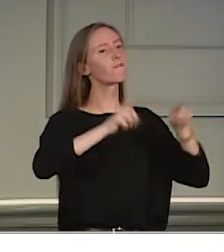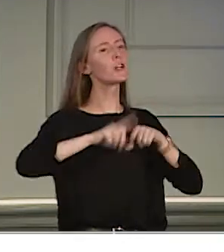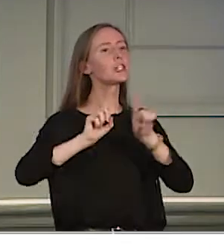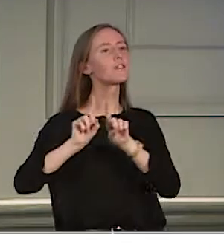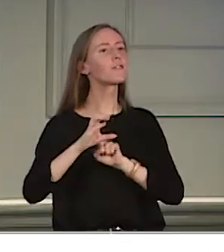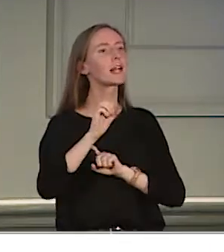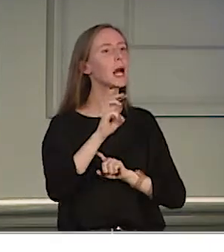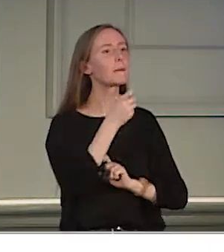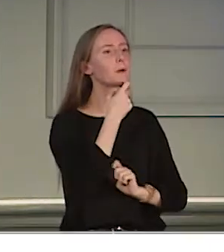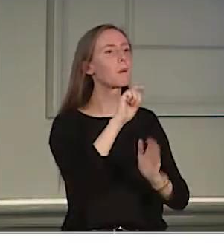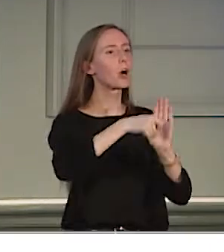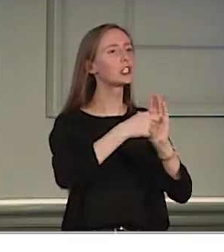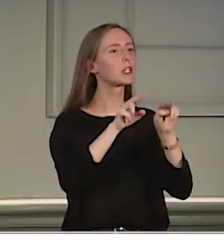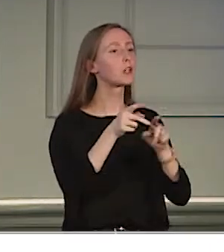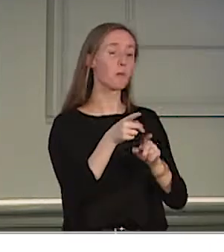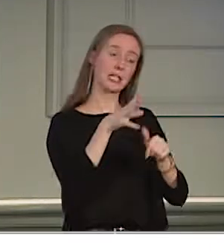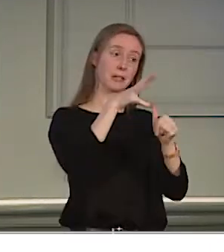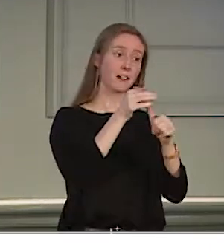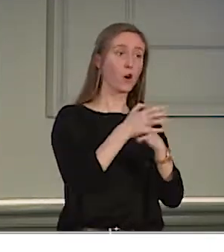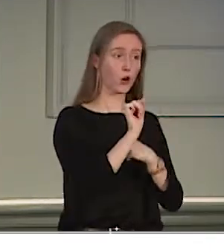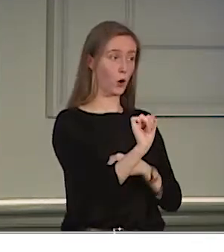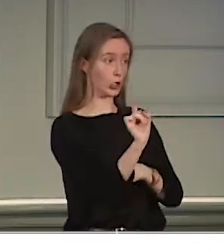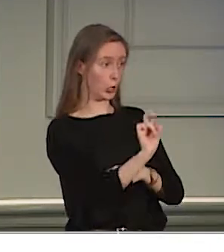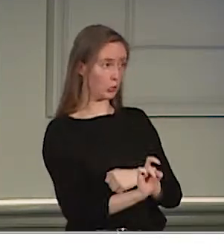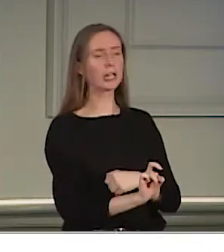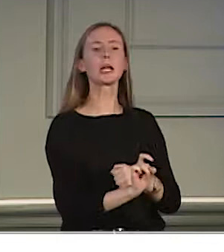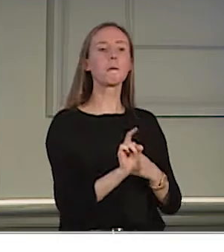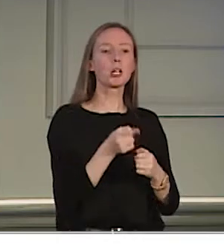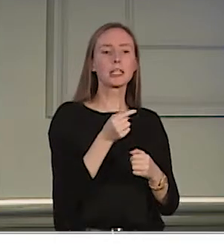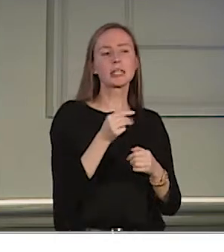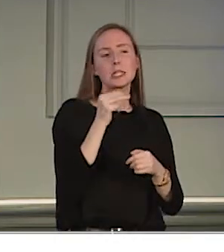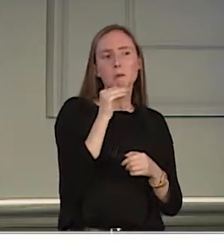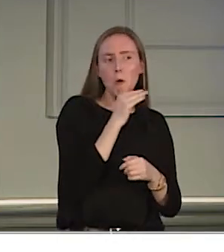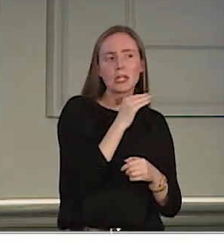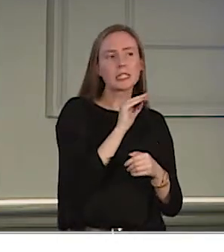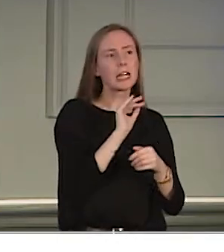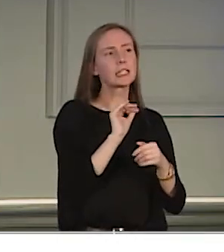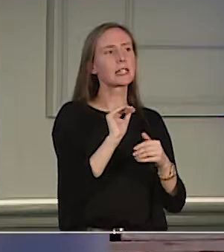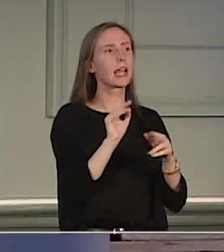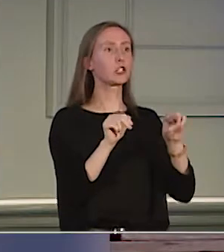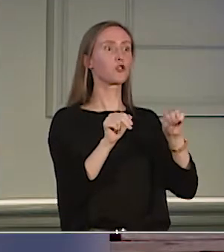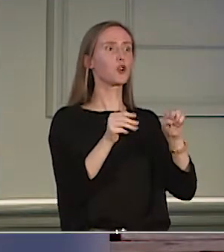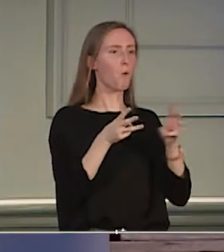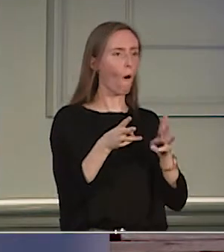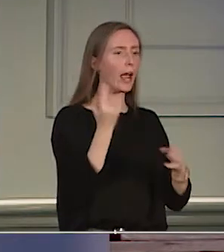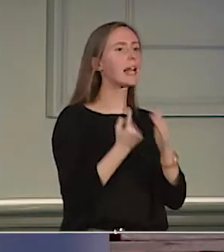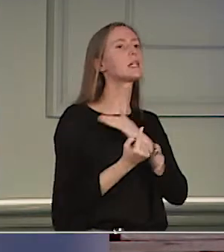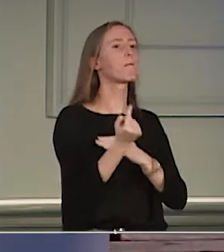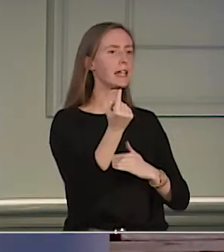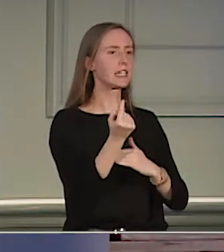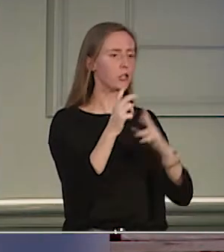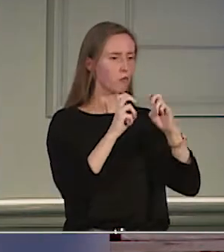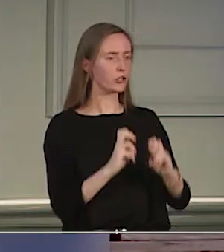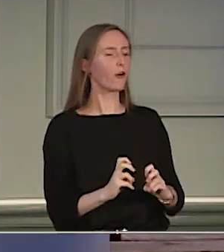here, but specific to your subject. But the key thing is that it's original work, and it's independent research. So students get to engage in